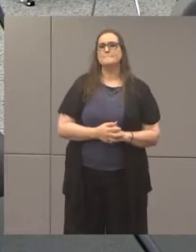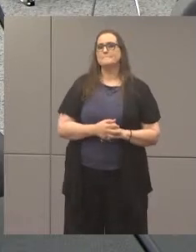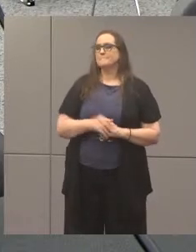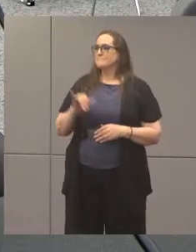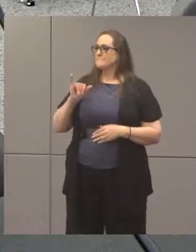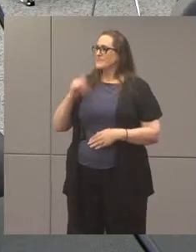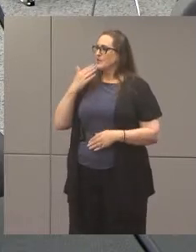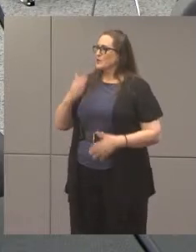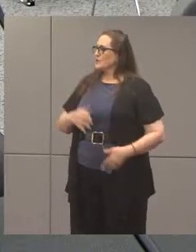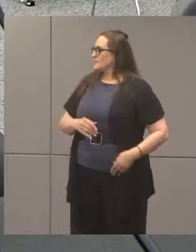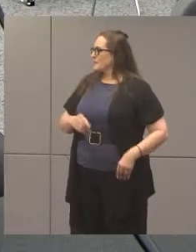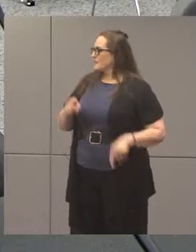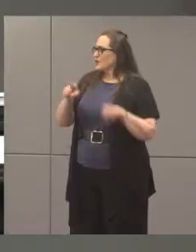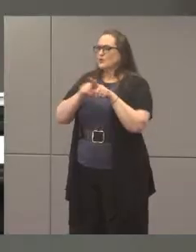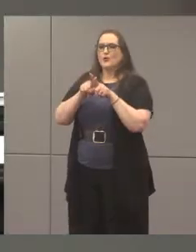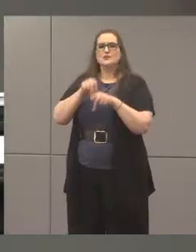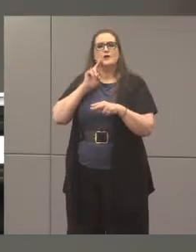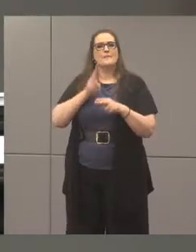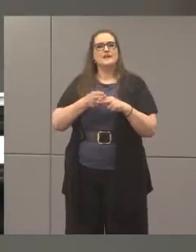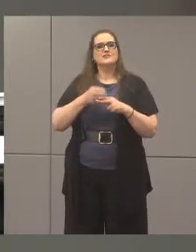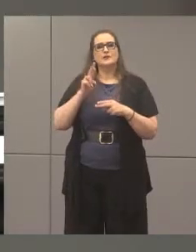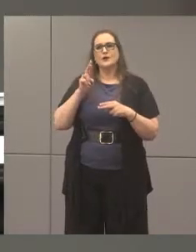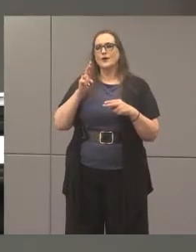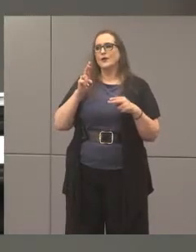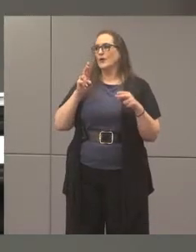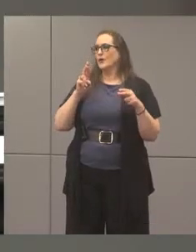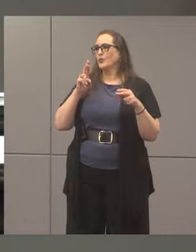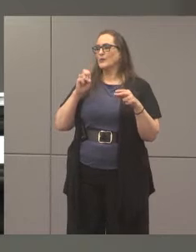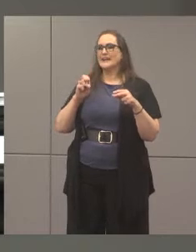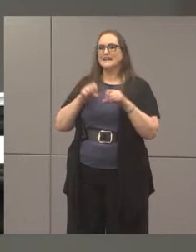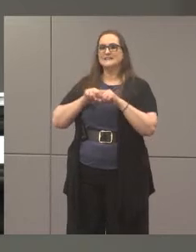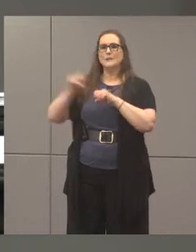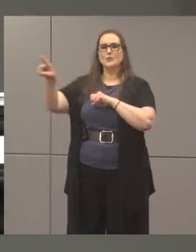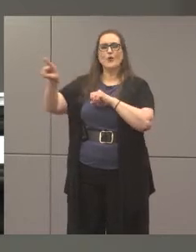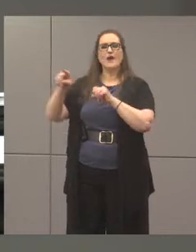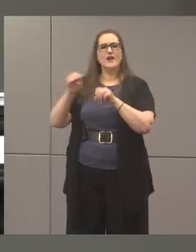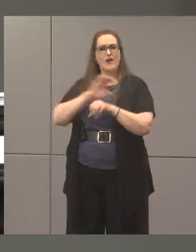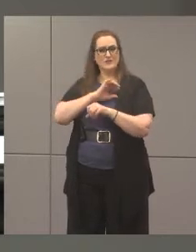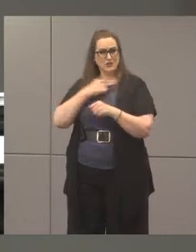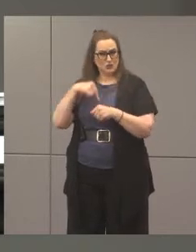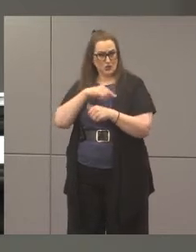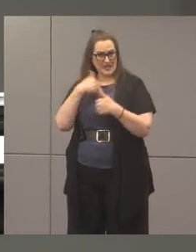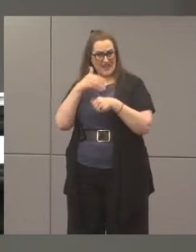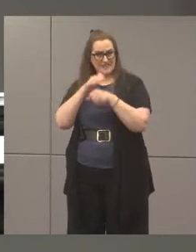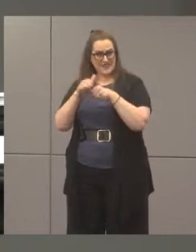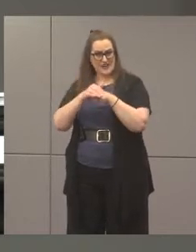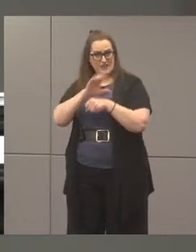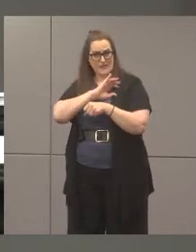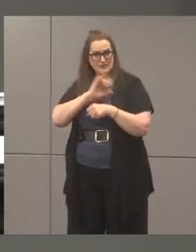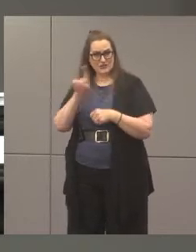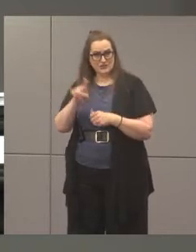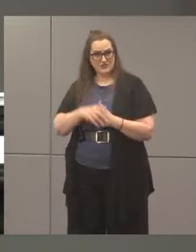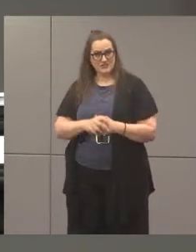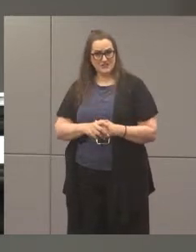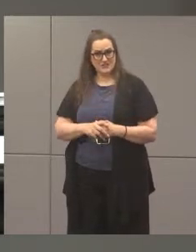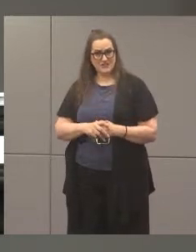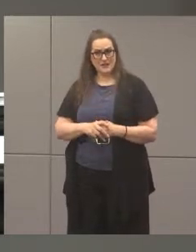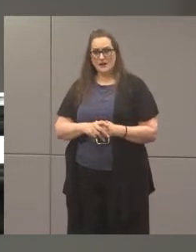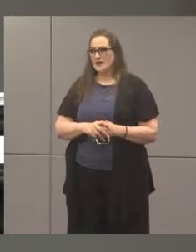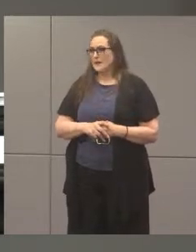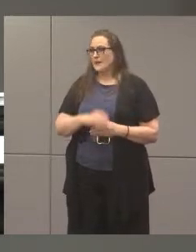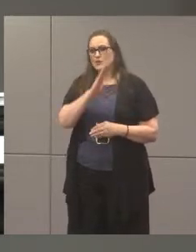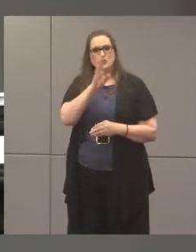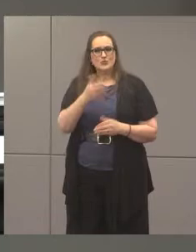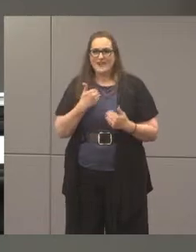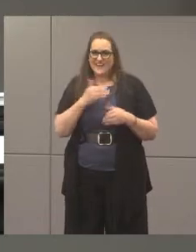you. You also mentioned redeploying officers. Yes. Do we have enough officers? You never